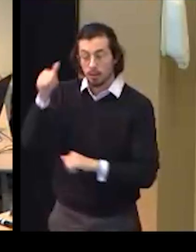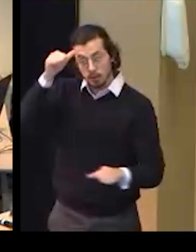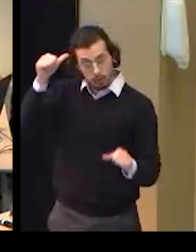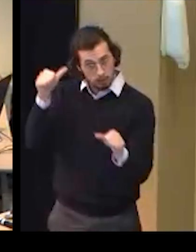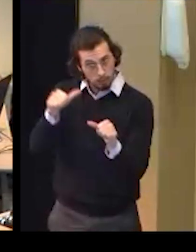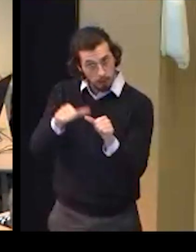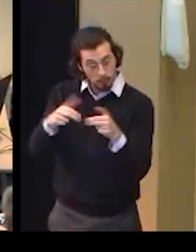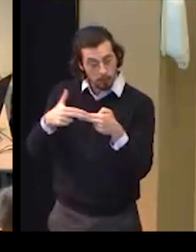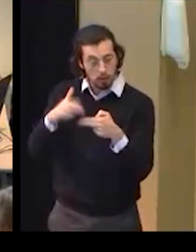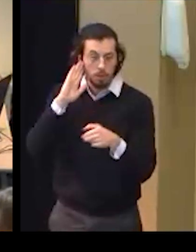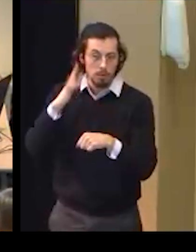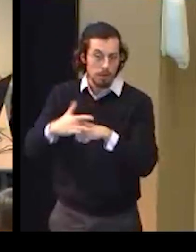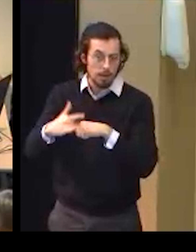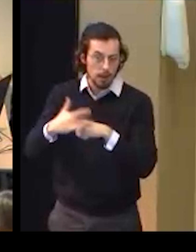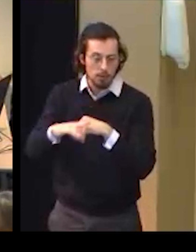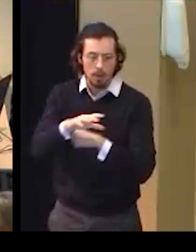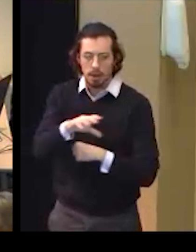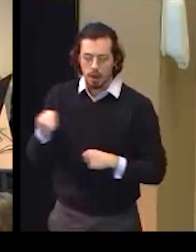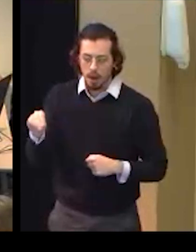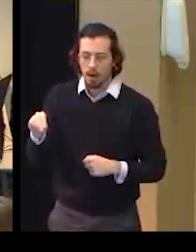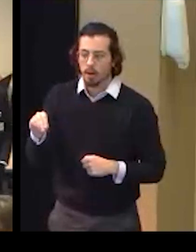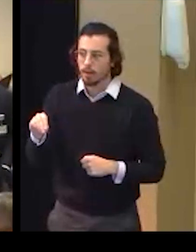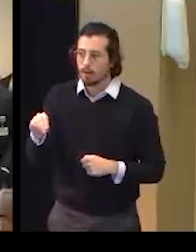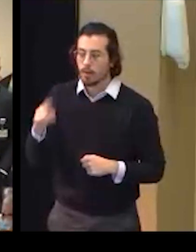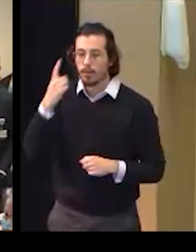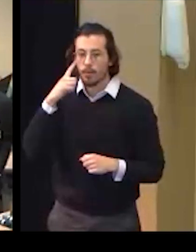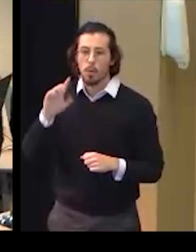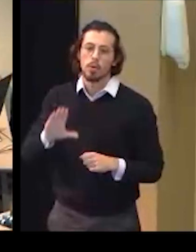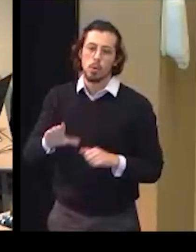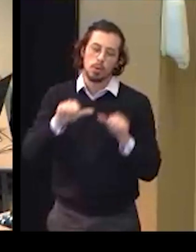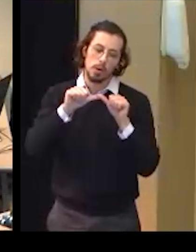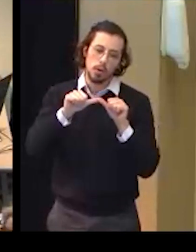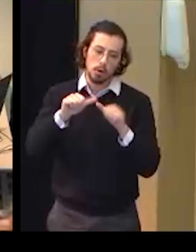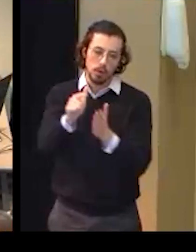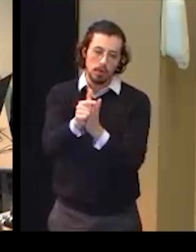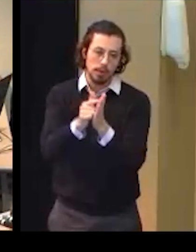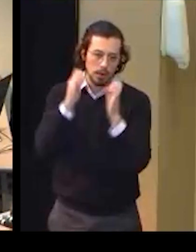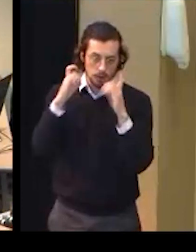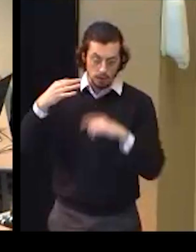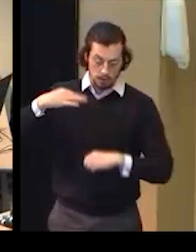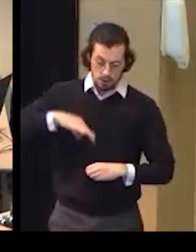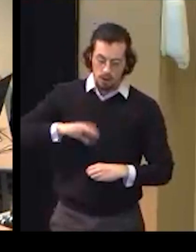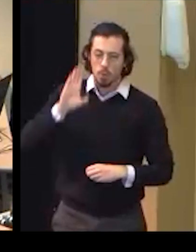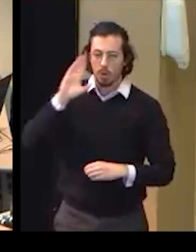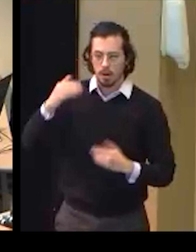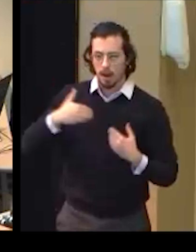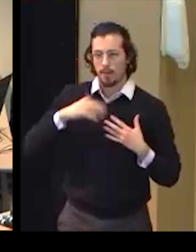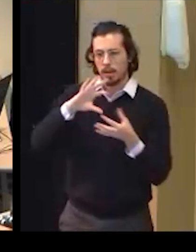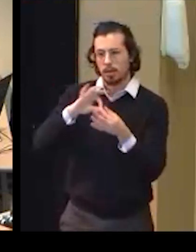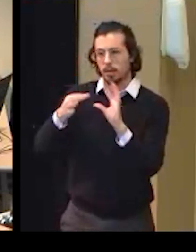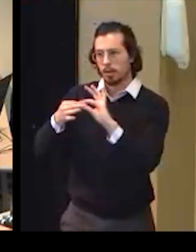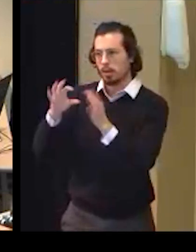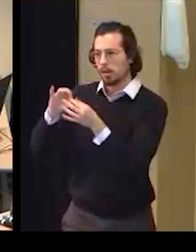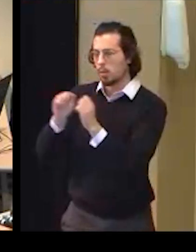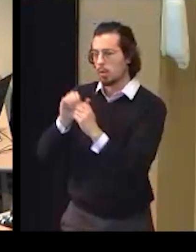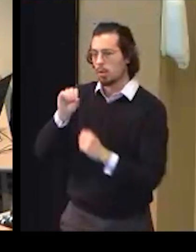that the slides will be available, and for continuing legal education credit, there will be a link with a code for